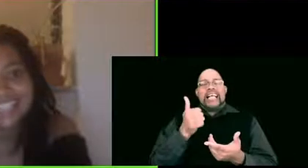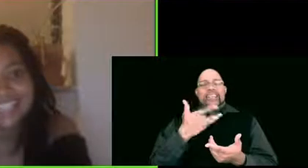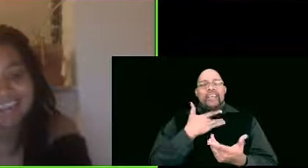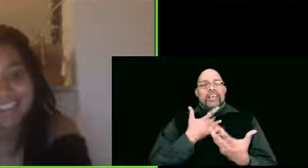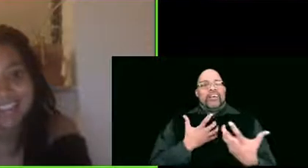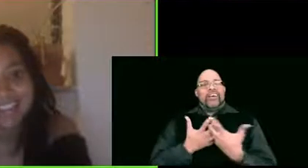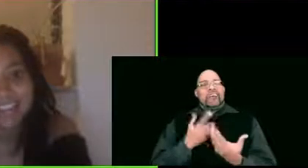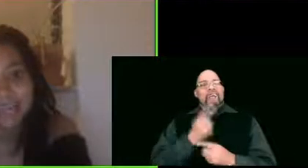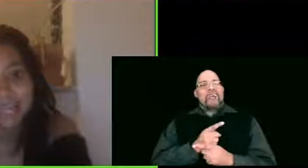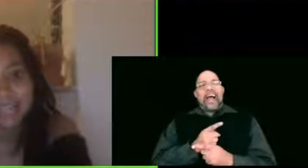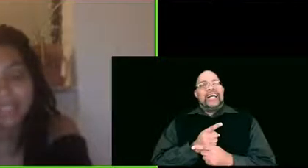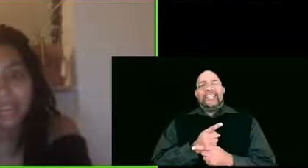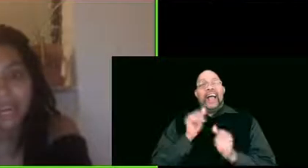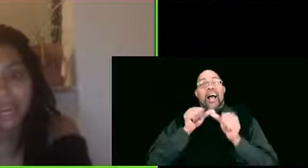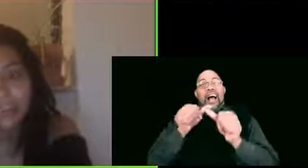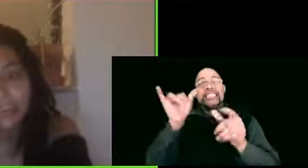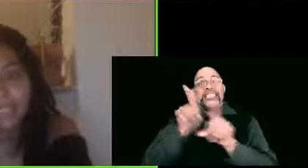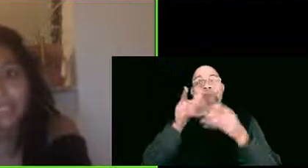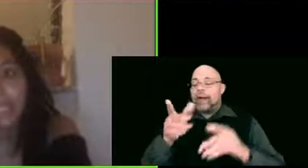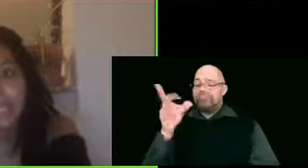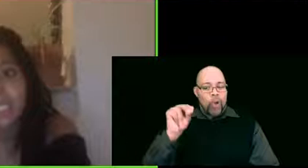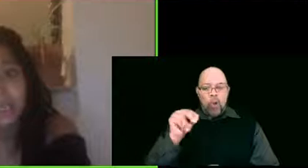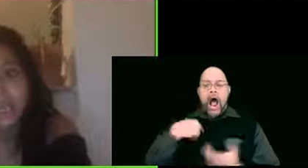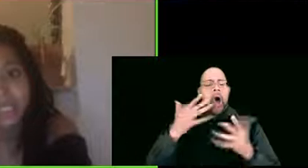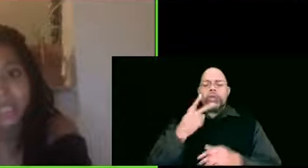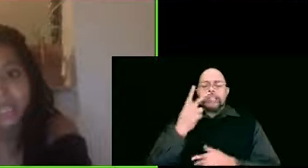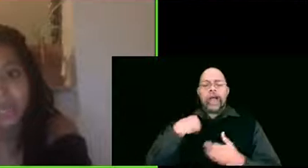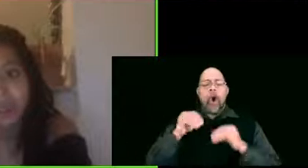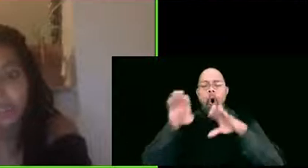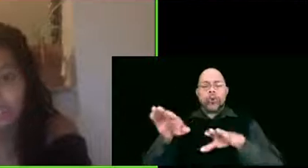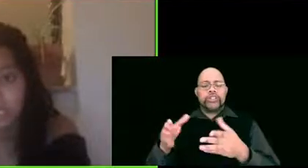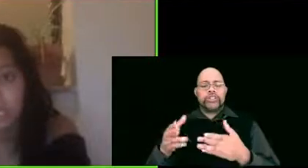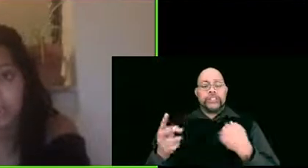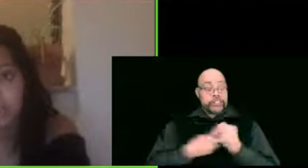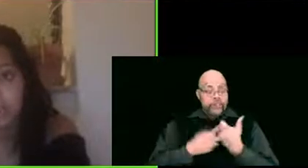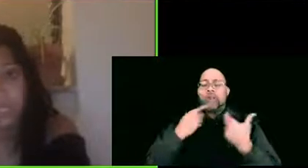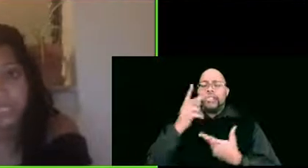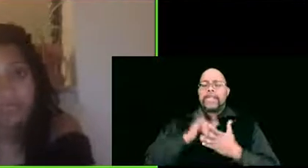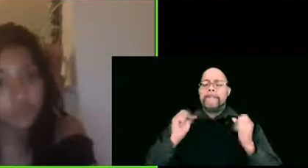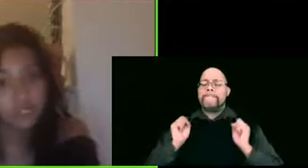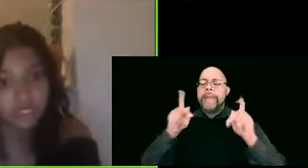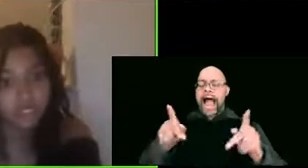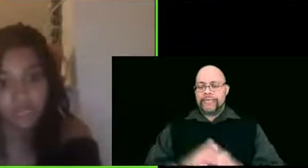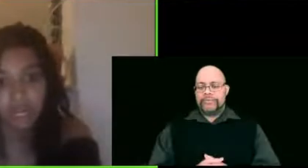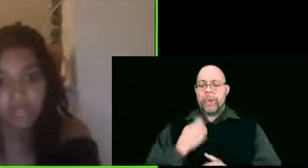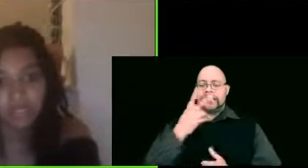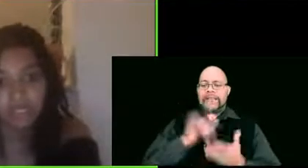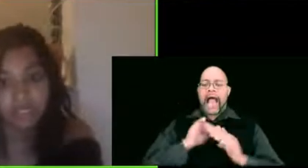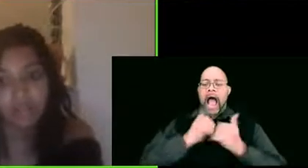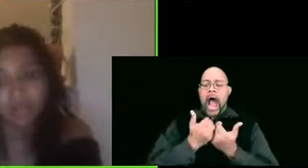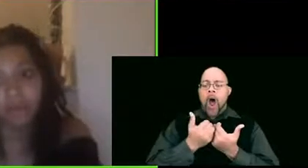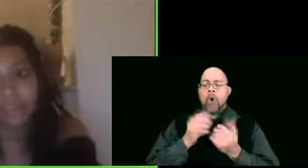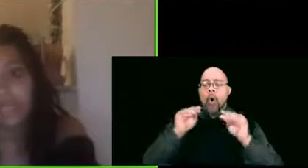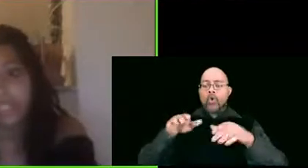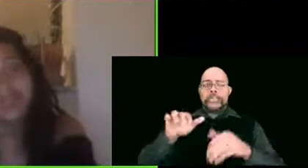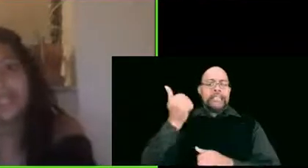it just doesn't sit right that could be it. And I personally, I don't want to see our oceans conserved. I want to see them restored. I want to